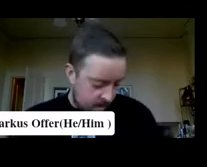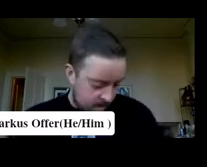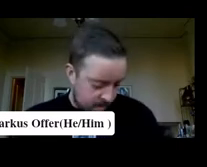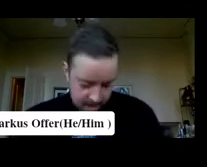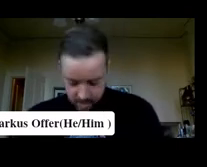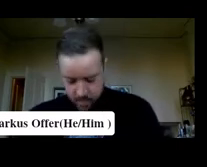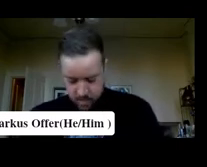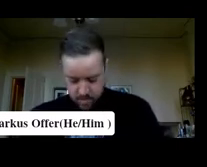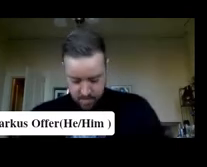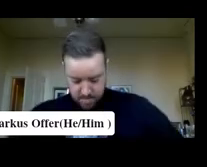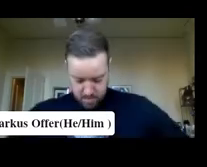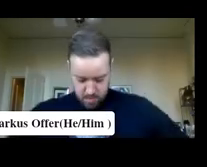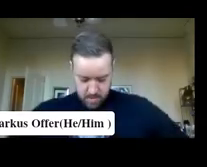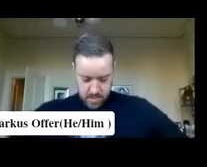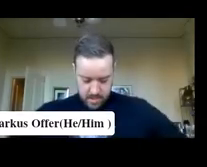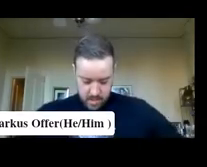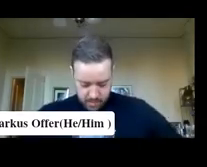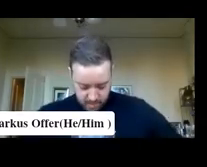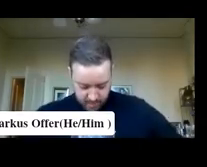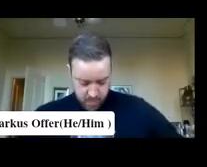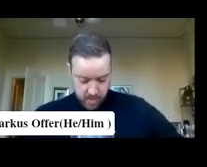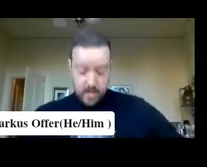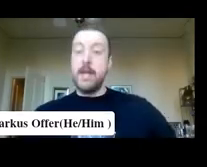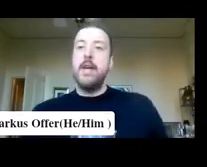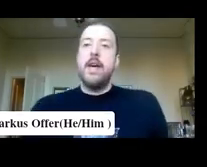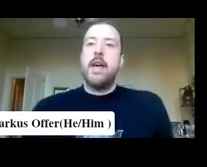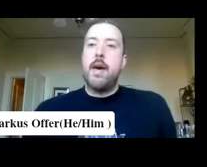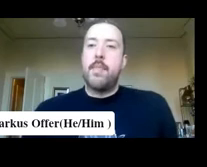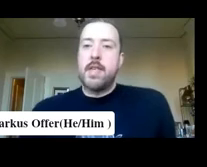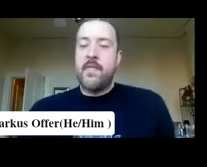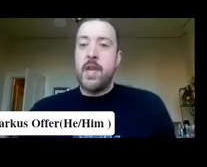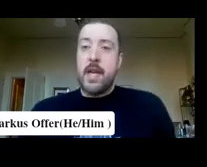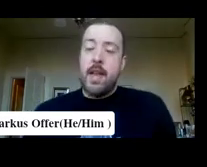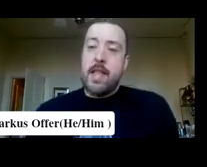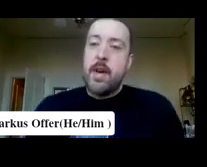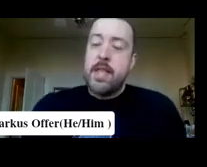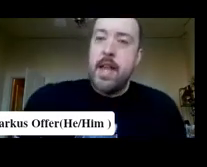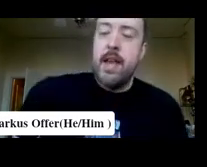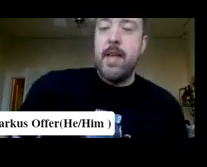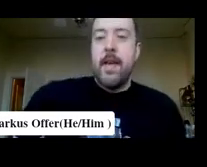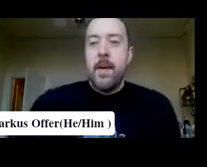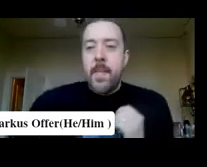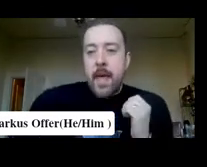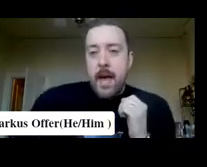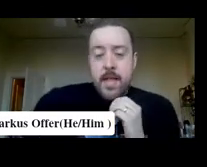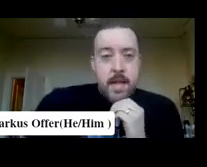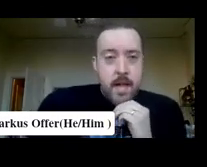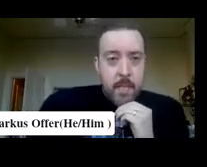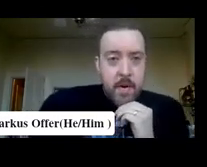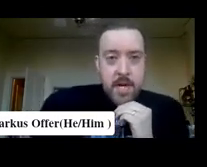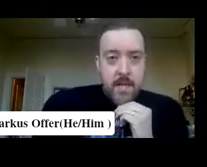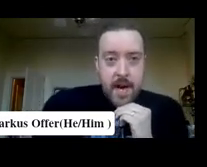a black wool old All Saints jumper with a rose on it, because it is freezing in Edinburgh today.